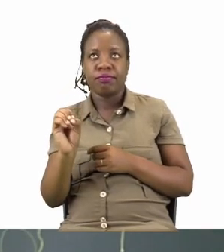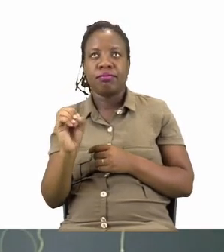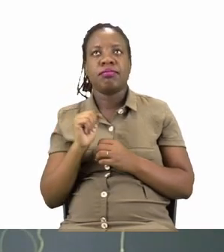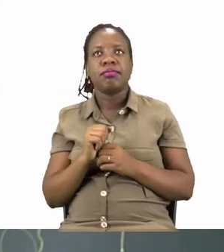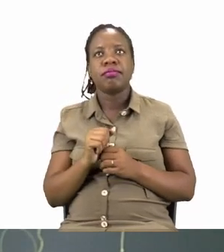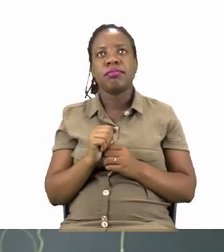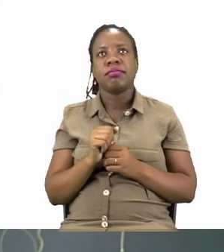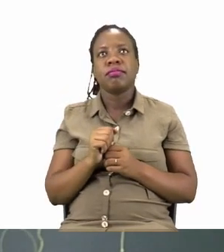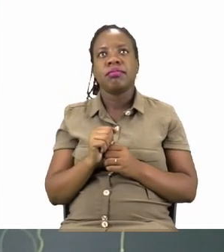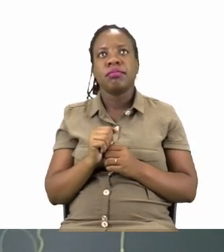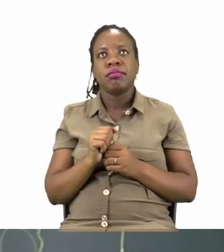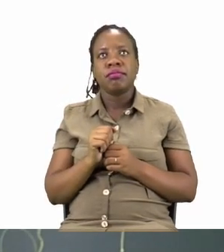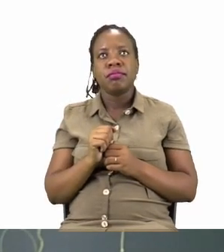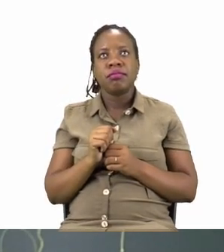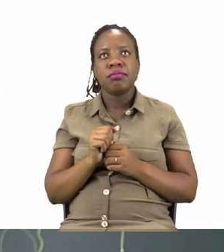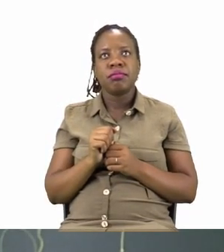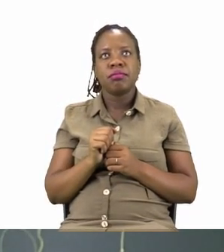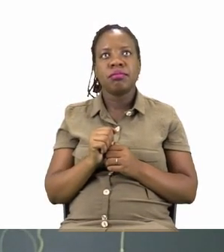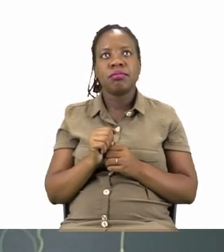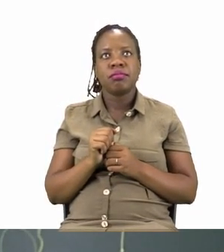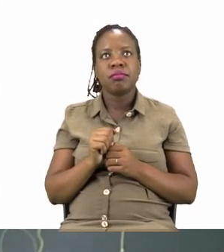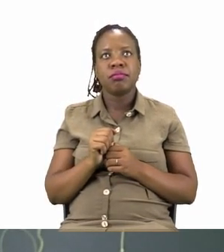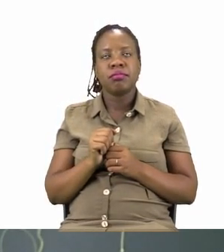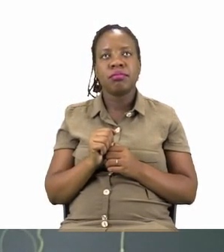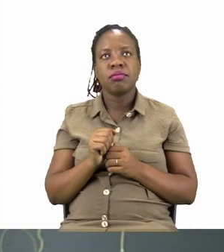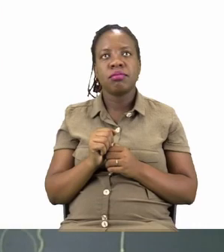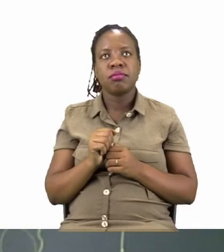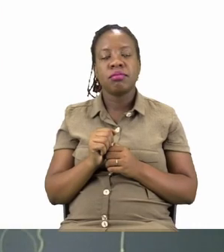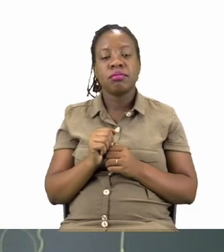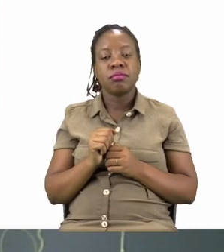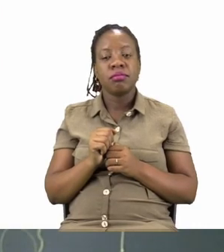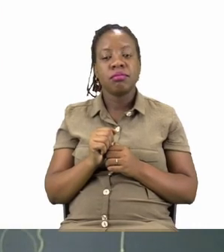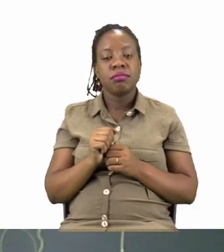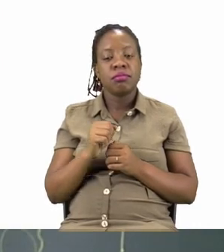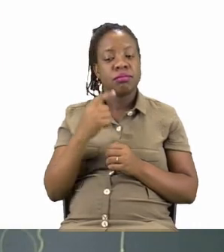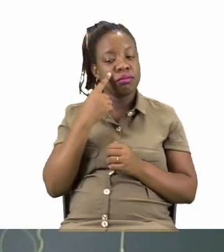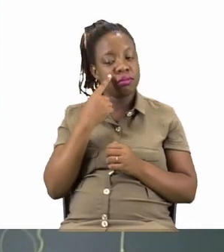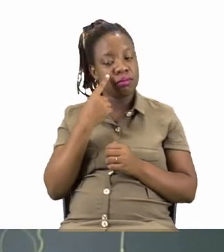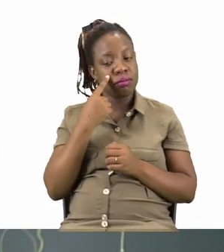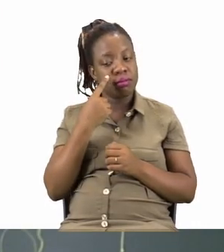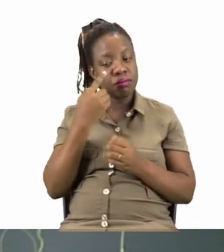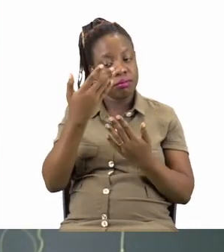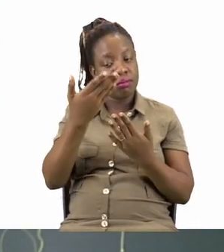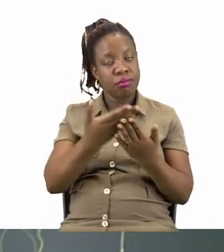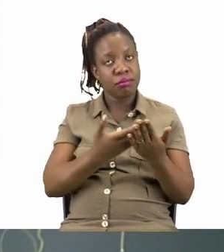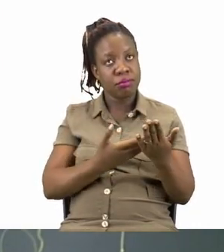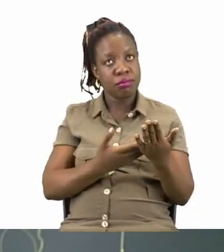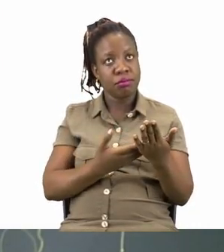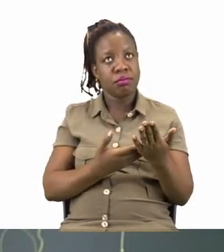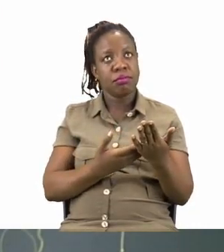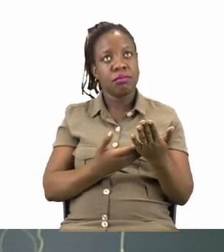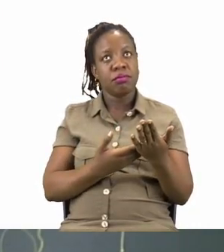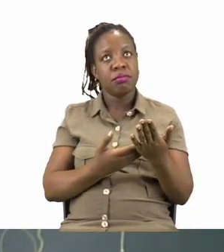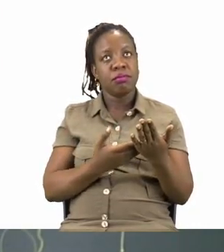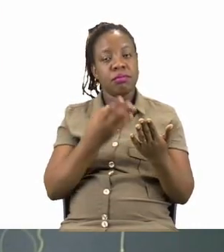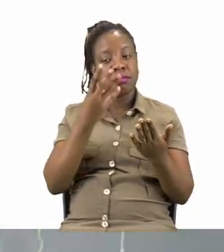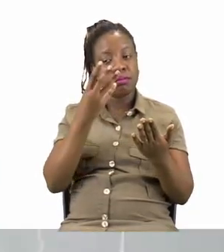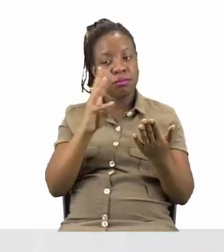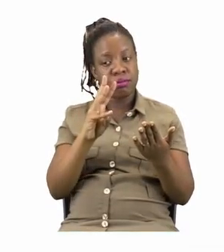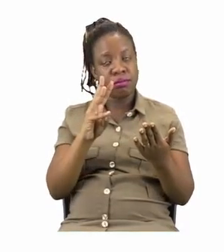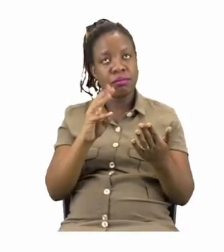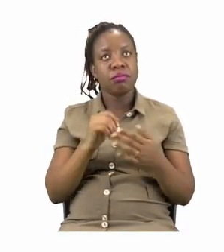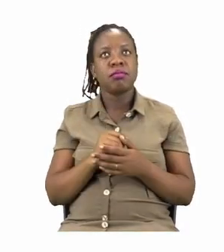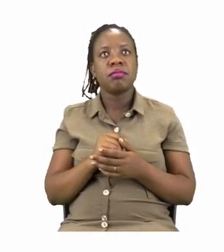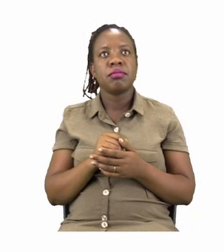doubled. Now everyone, if you quickly go back to the page, you will see that all the